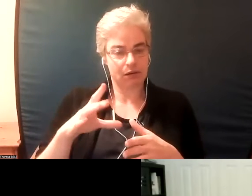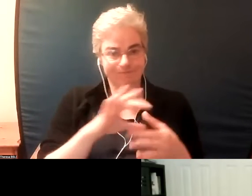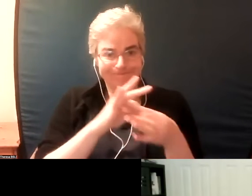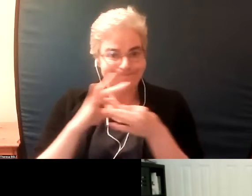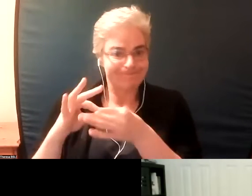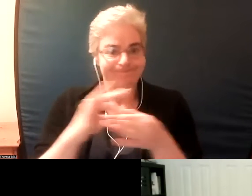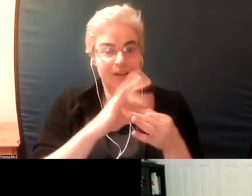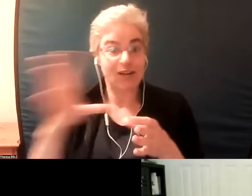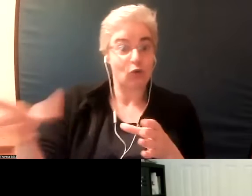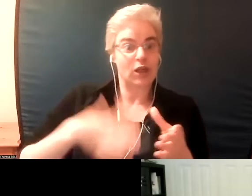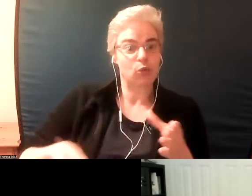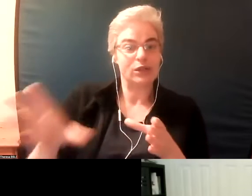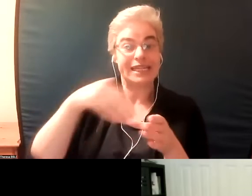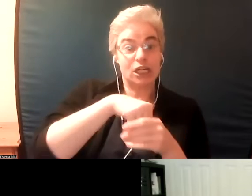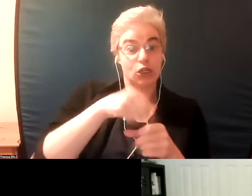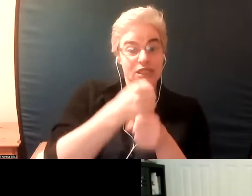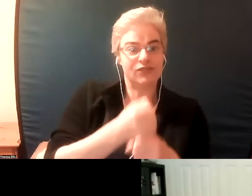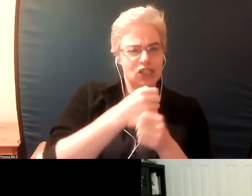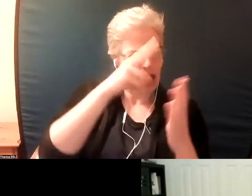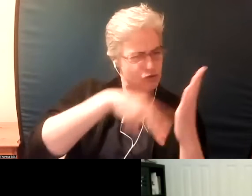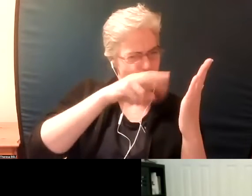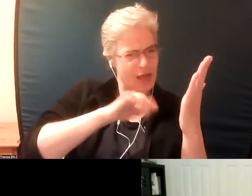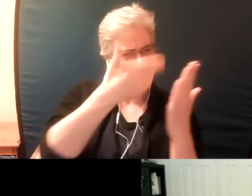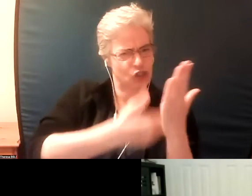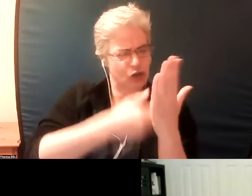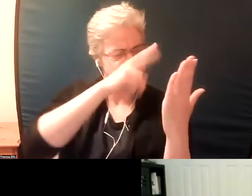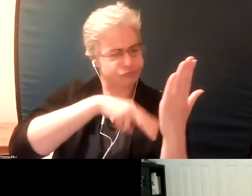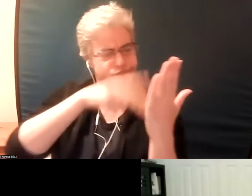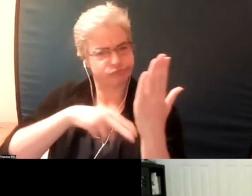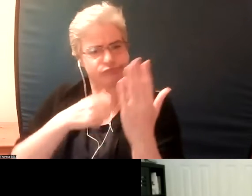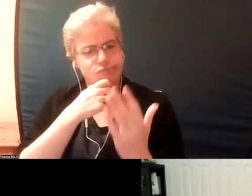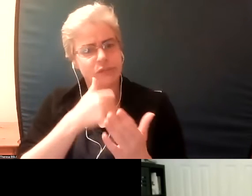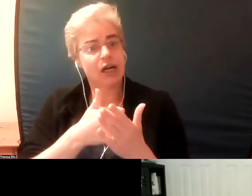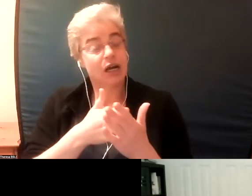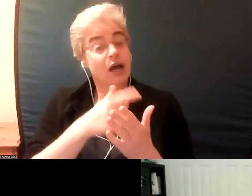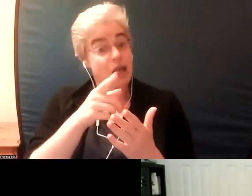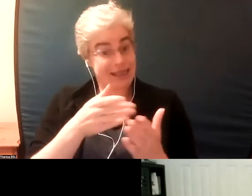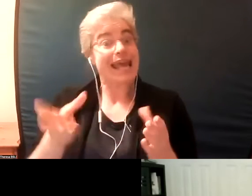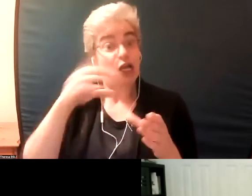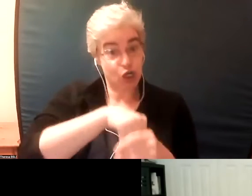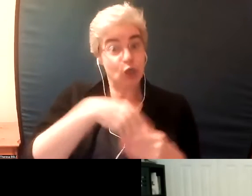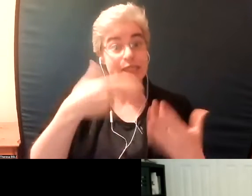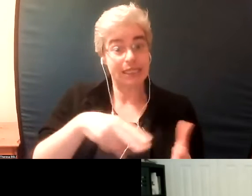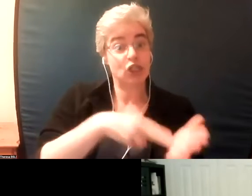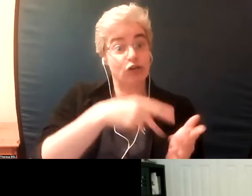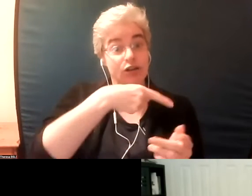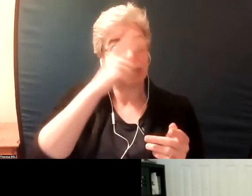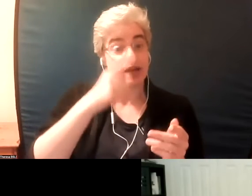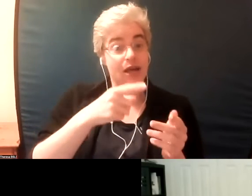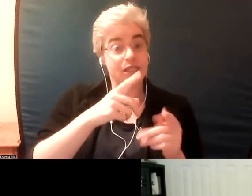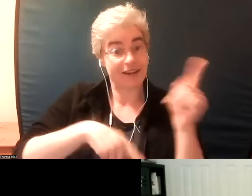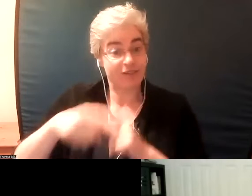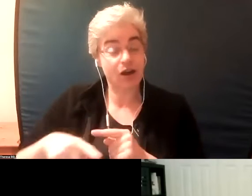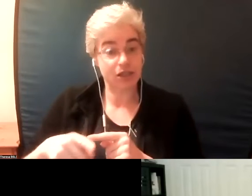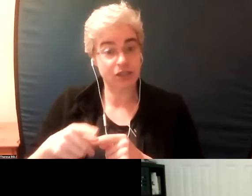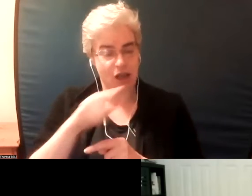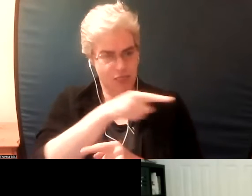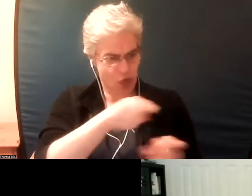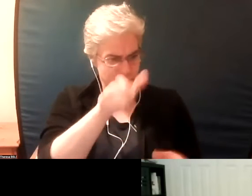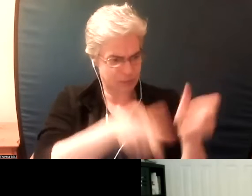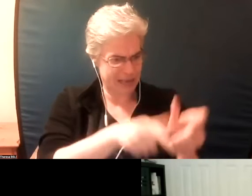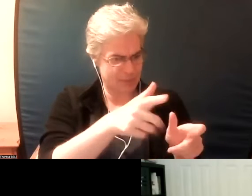their documentation, and unusually they'd included neurodiverse people among those facing discrimination